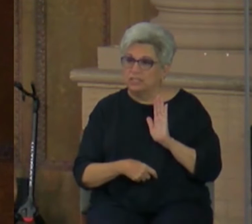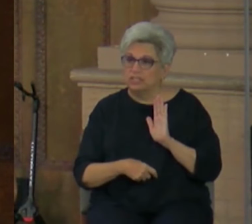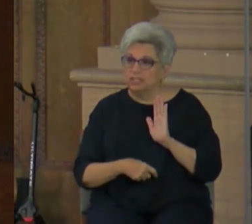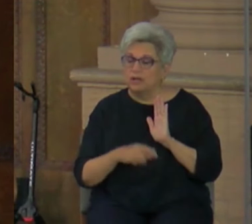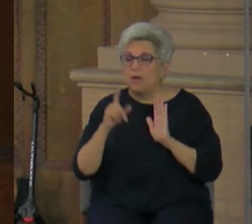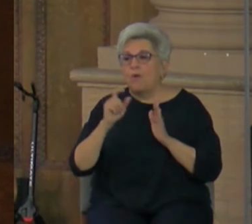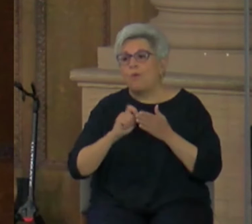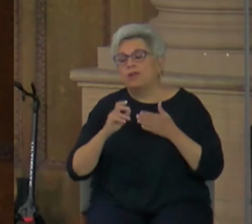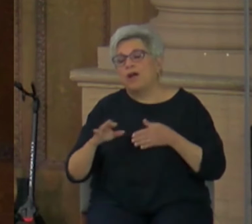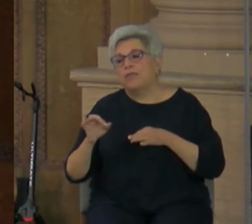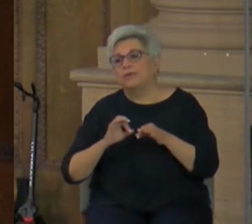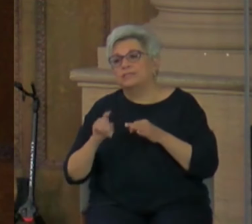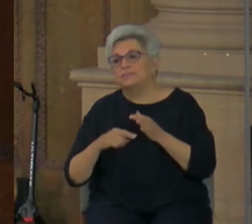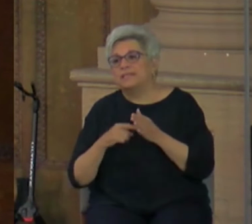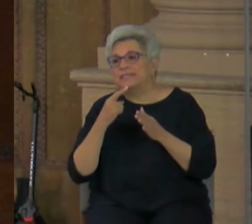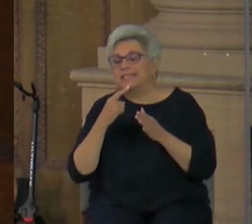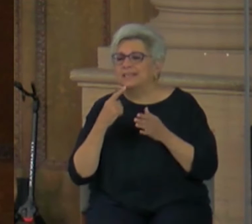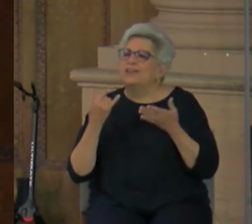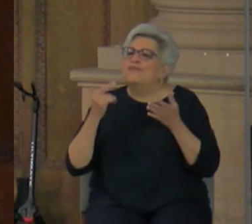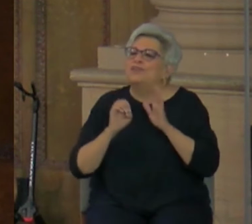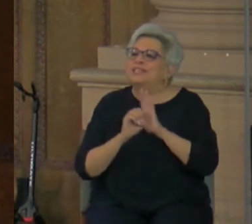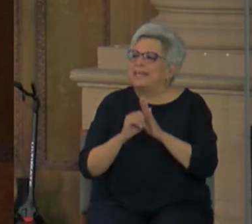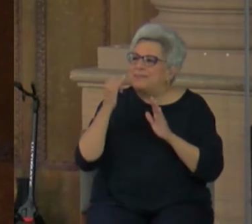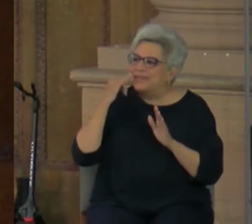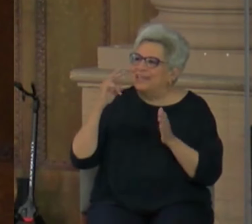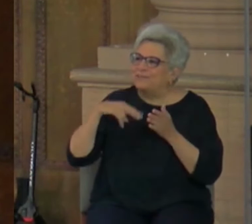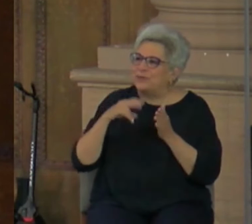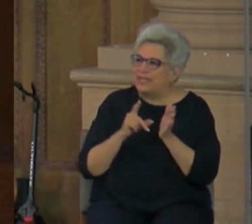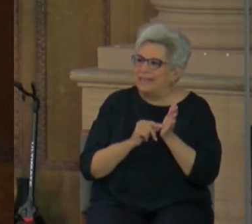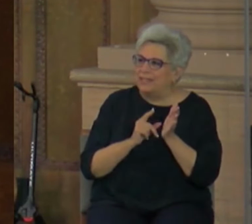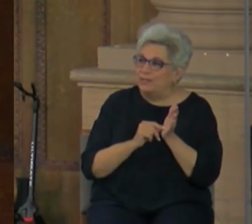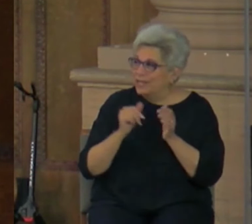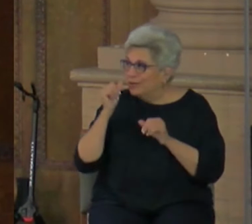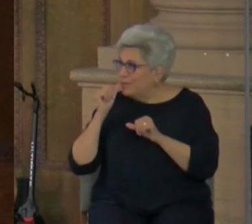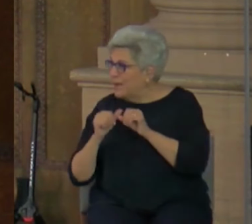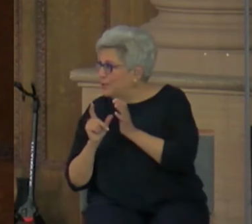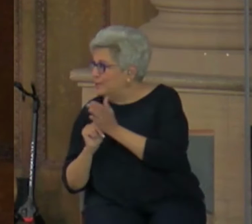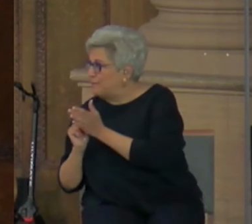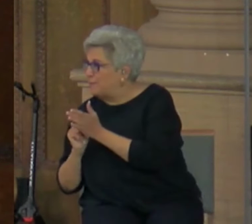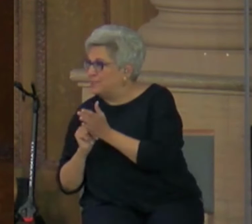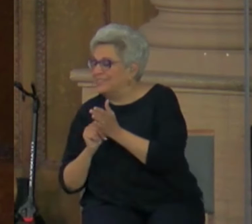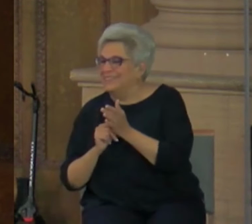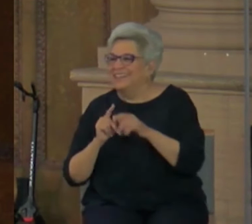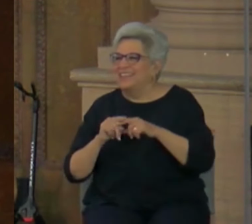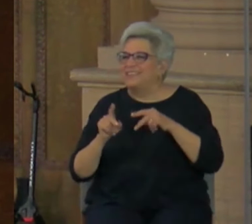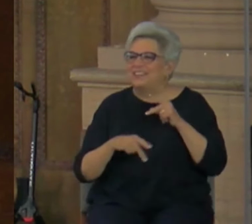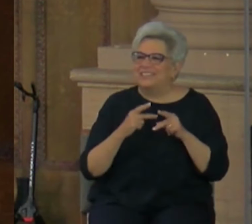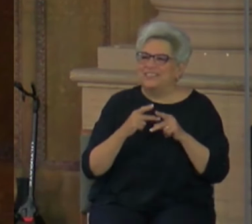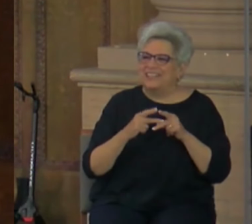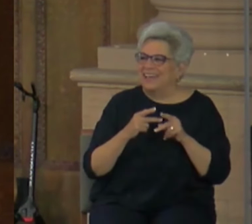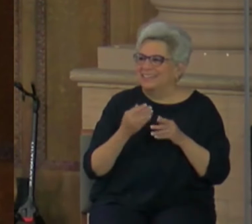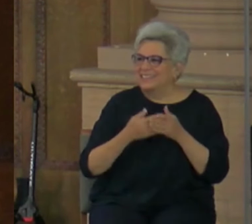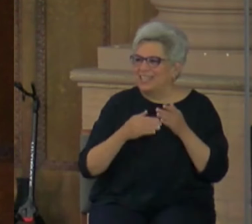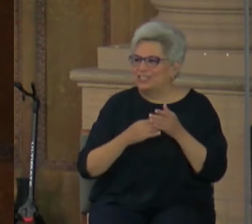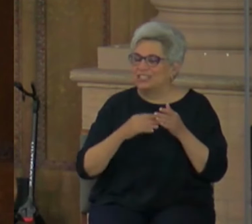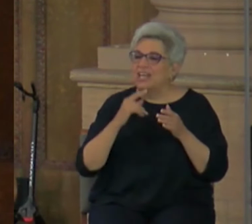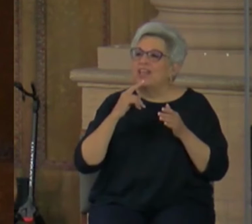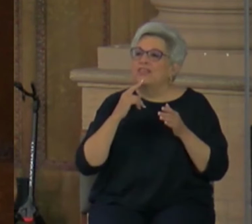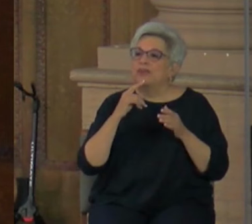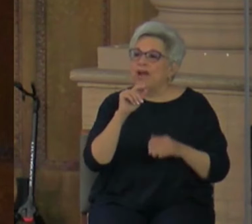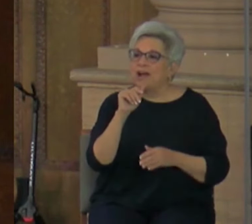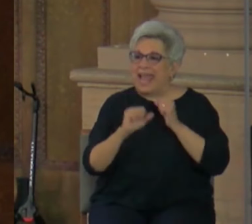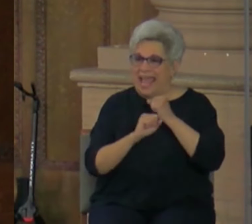One author explains this by saying that in the newspaper, if you remember newspapers, there are multiple genres, that there are classified ads and there are